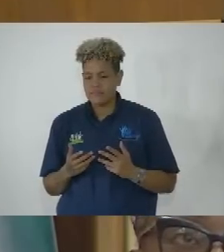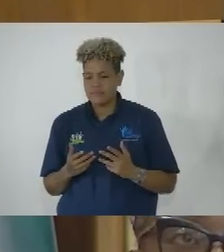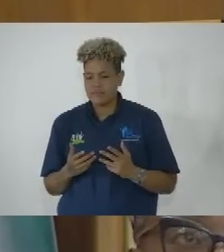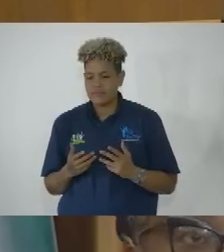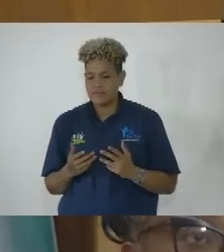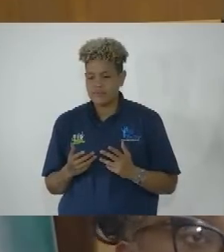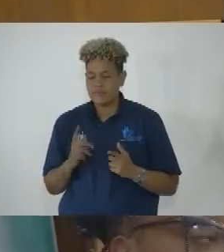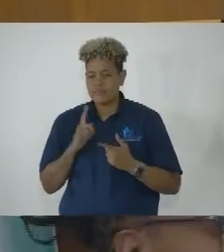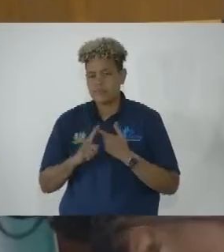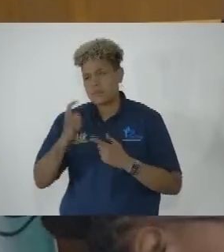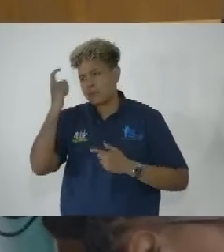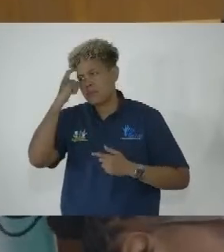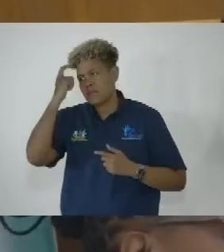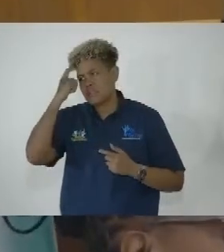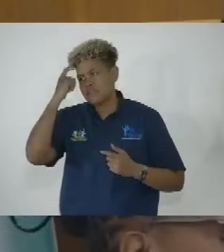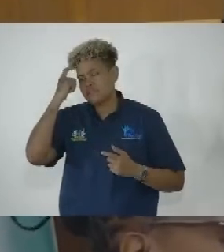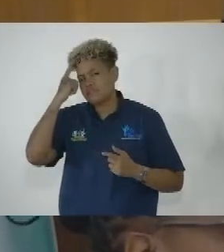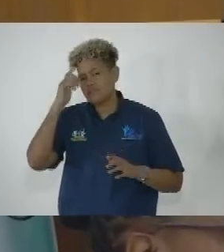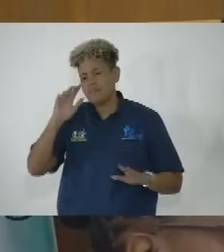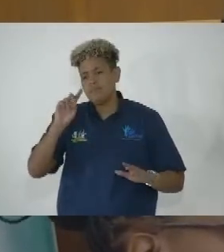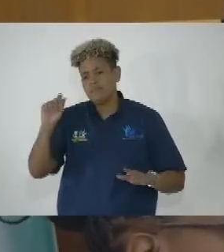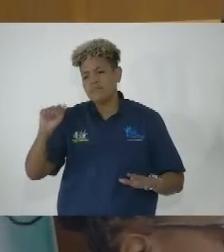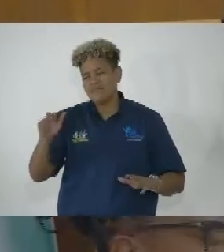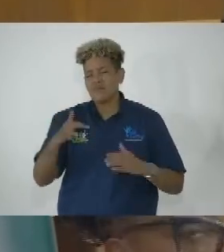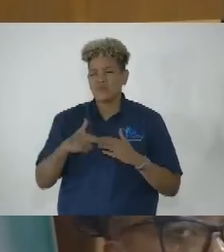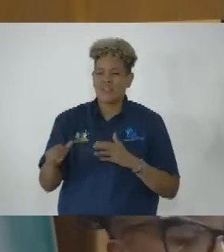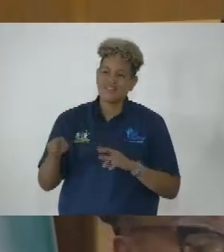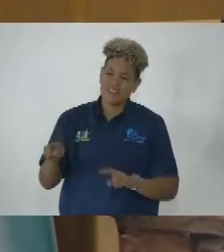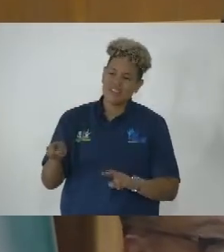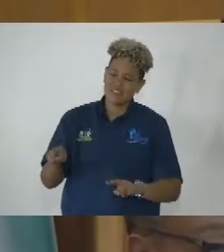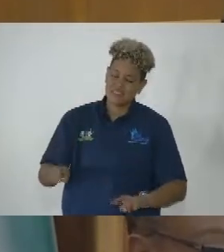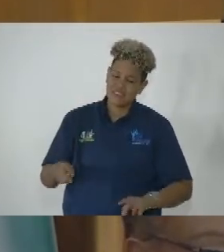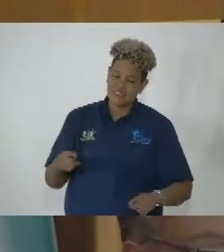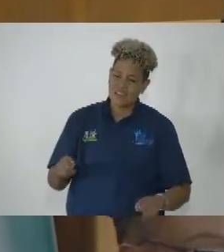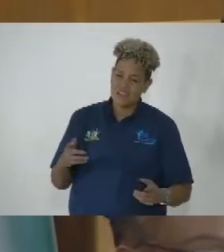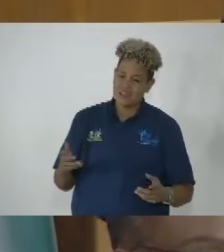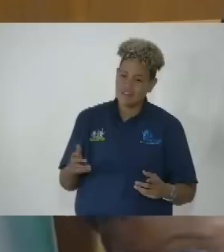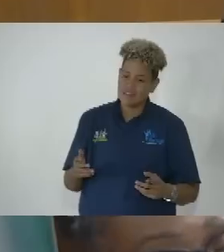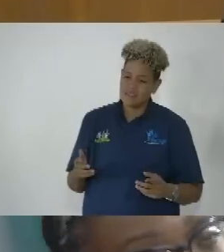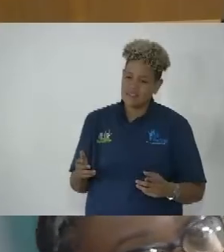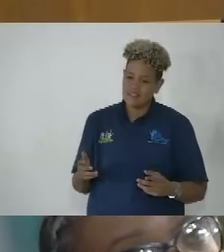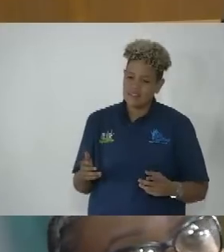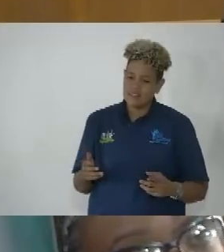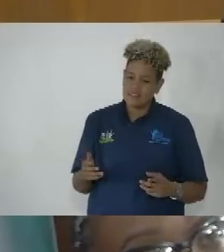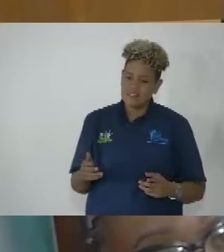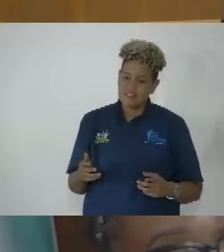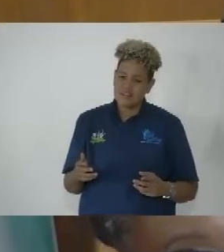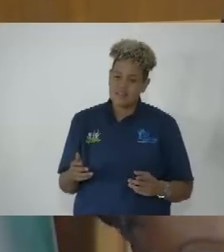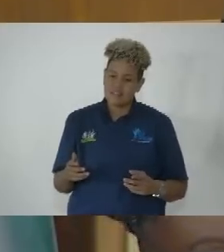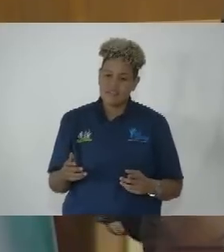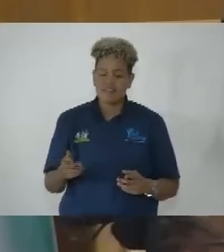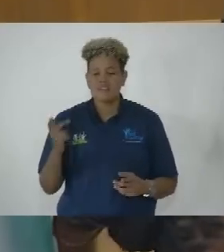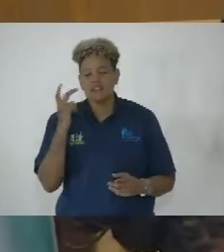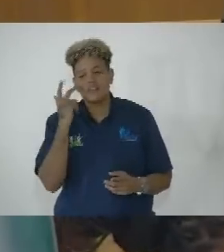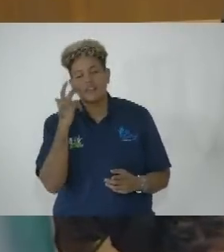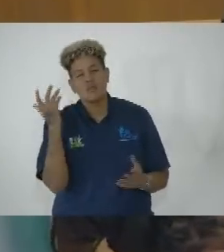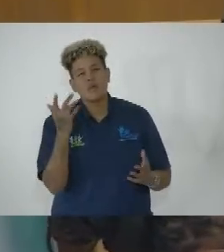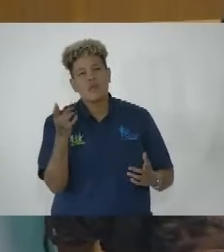and mentally disabled. You see, what is happening,